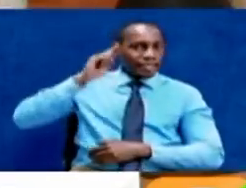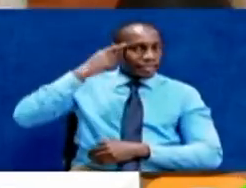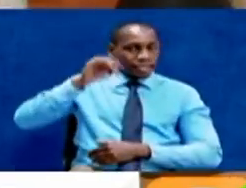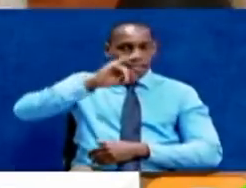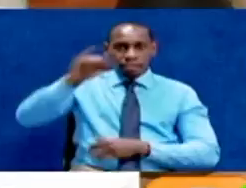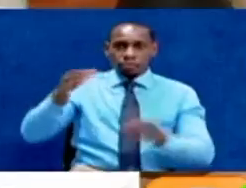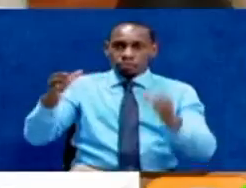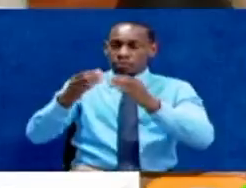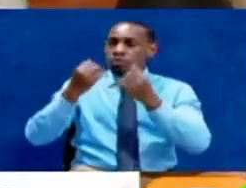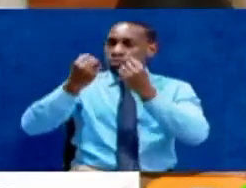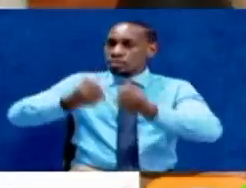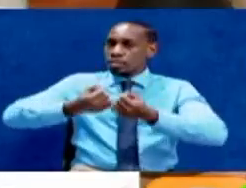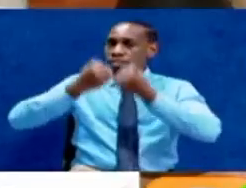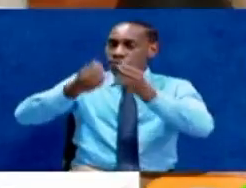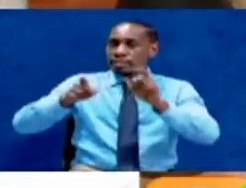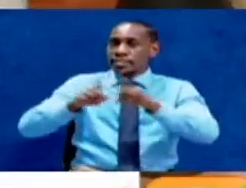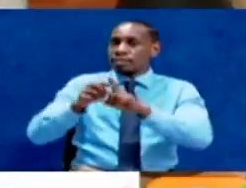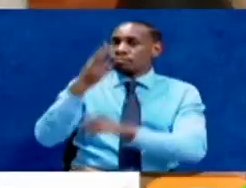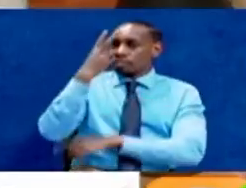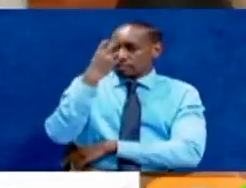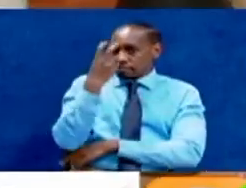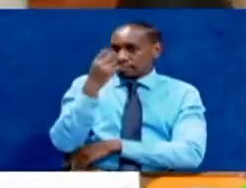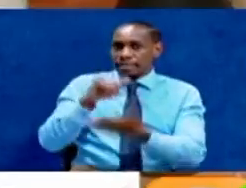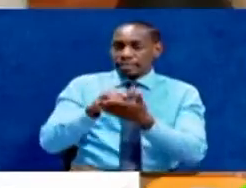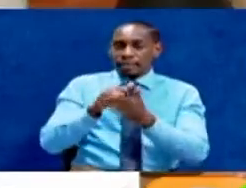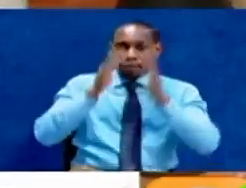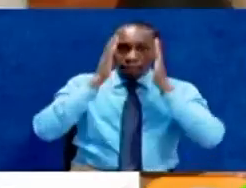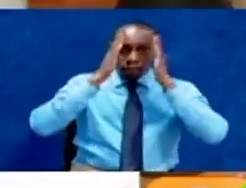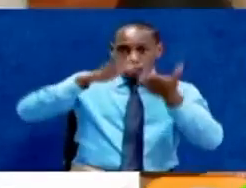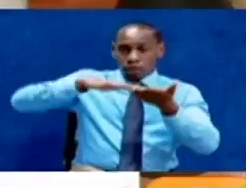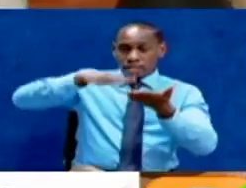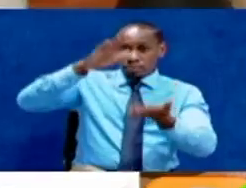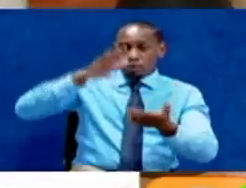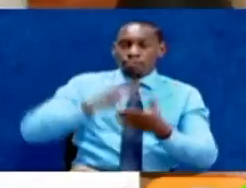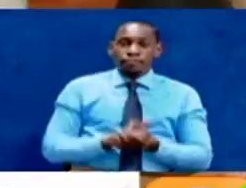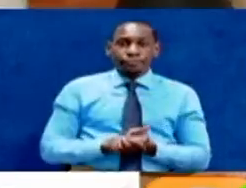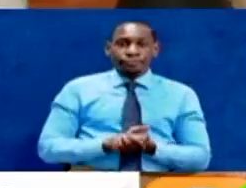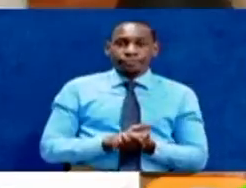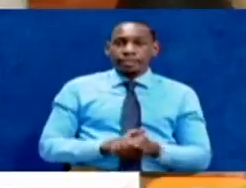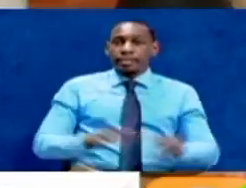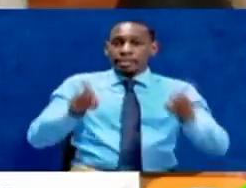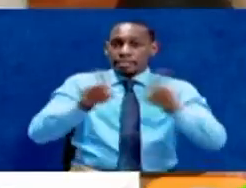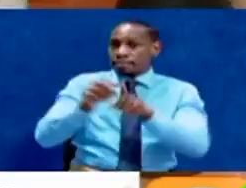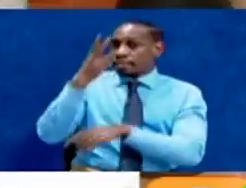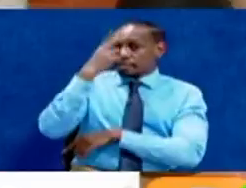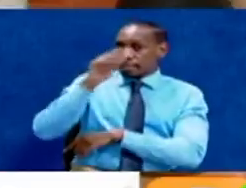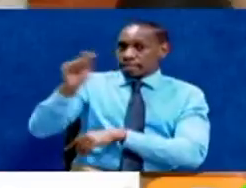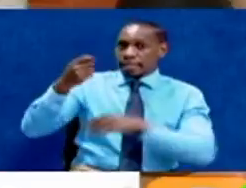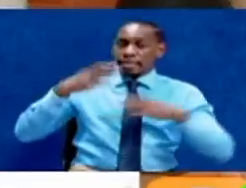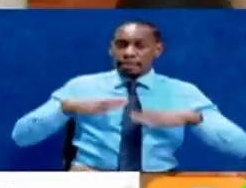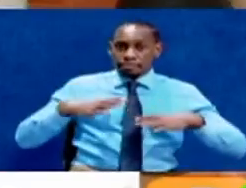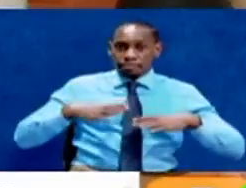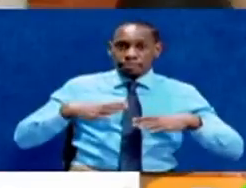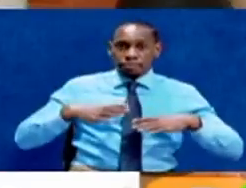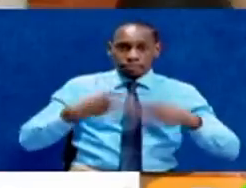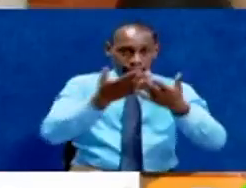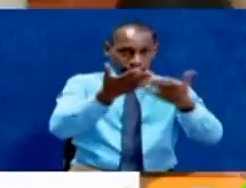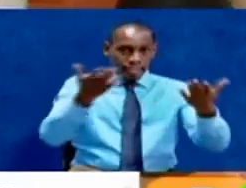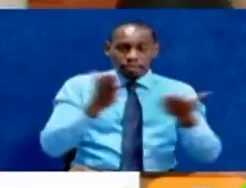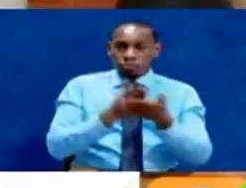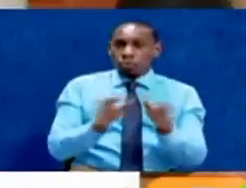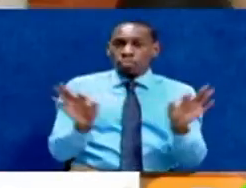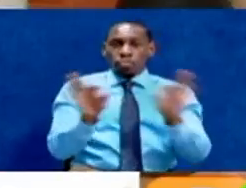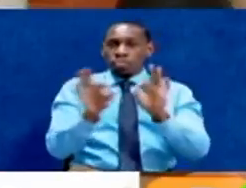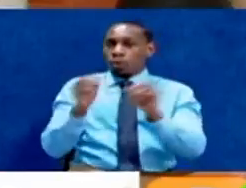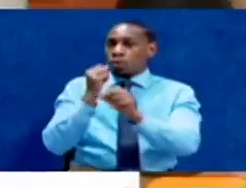going to get much stronger. I suspect we are going to be a lot more focused, as I had said earlier in the beginning. I suspect that Kenyans are going to be a lot more